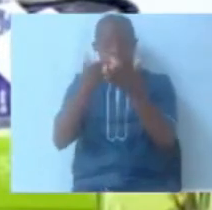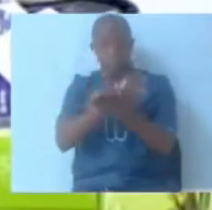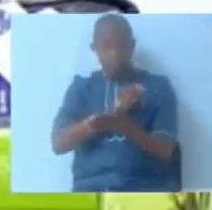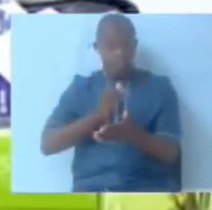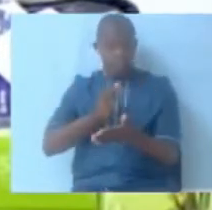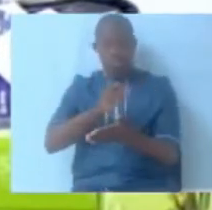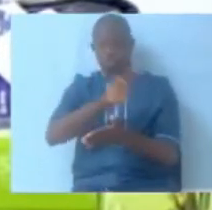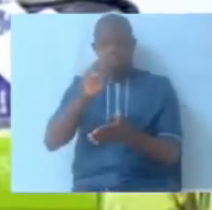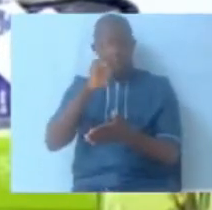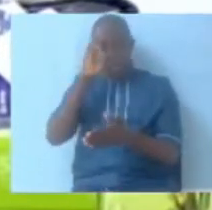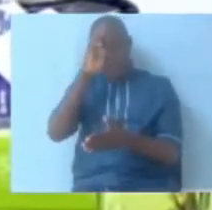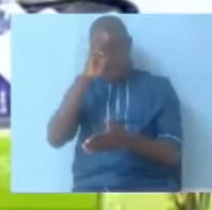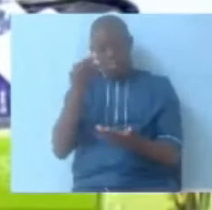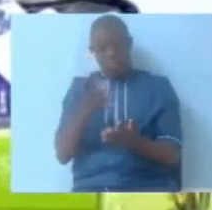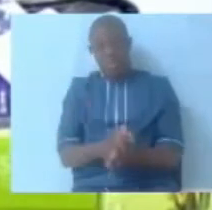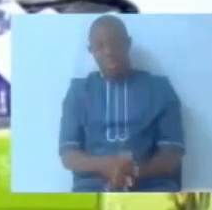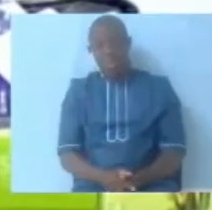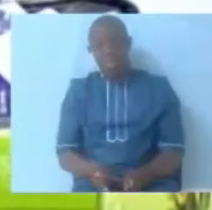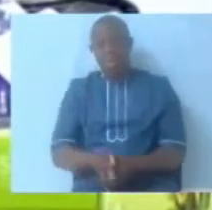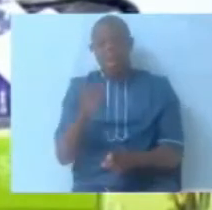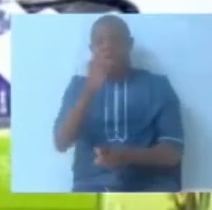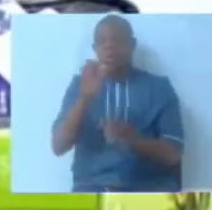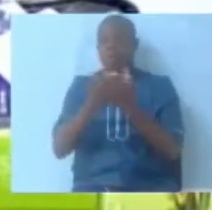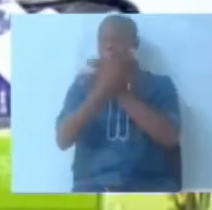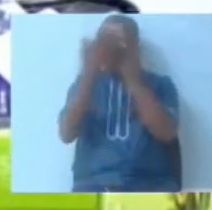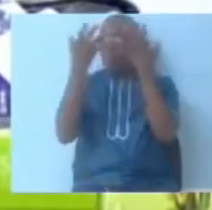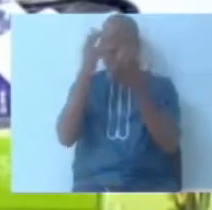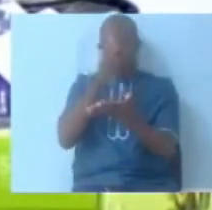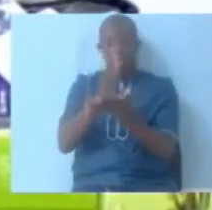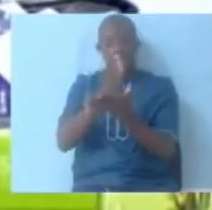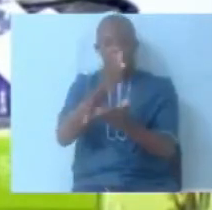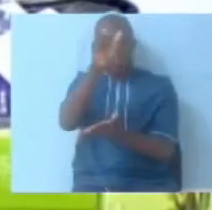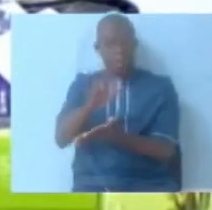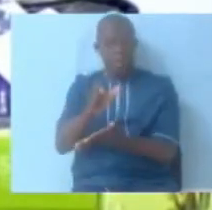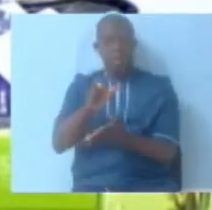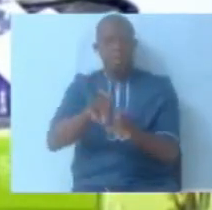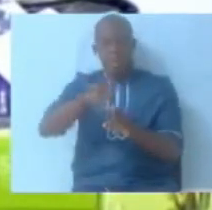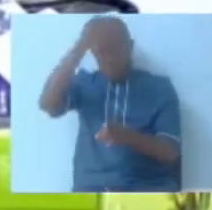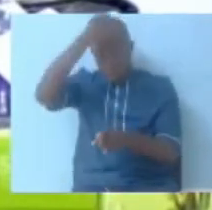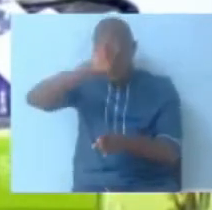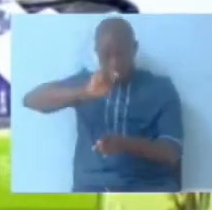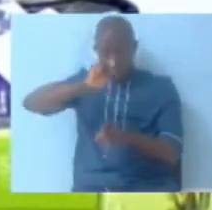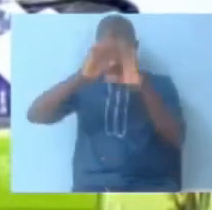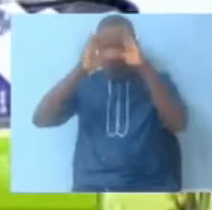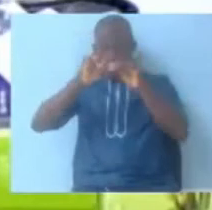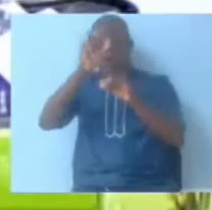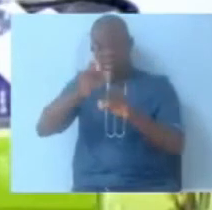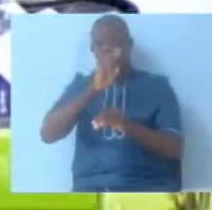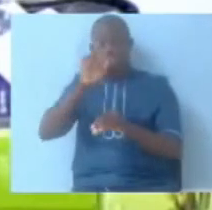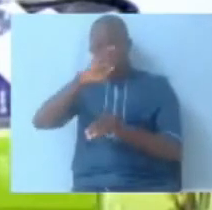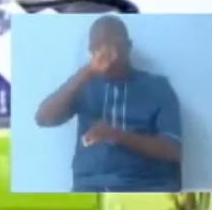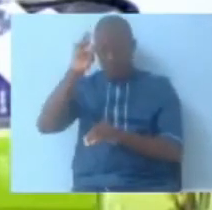Because majority of the witnesses were police officers working within the establishment.